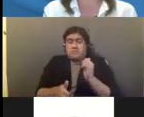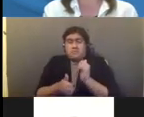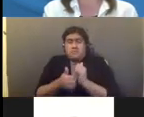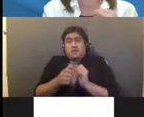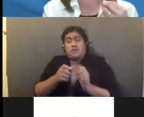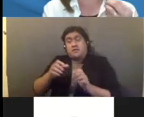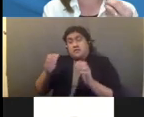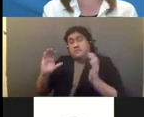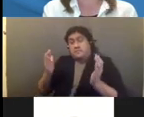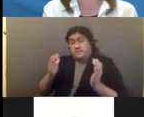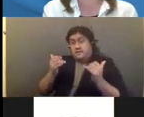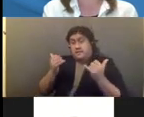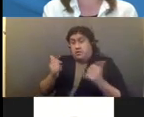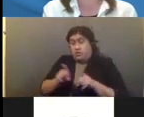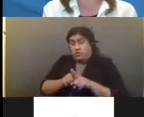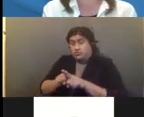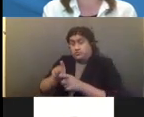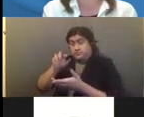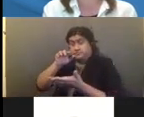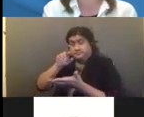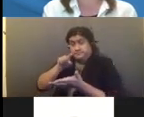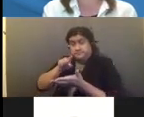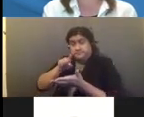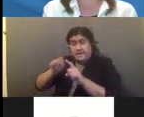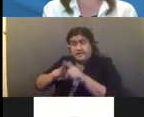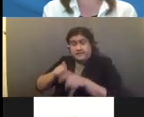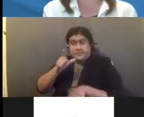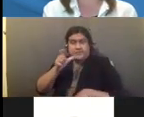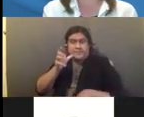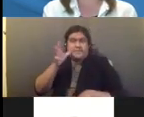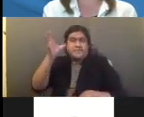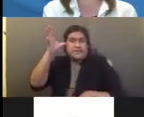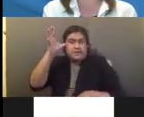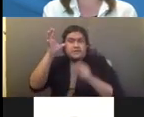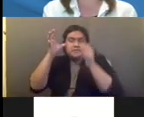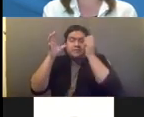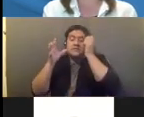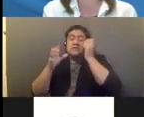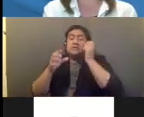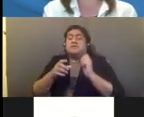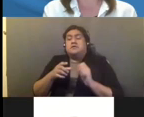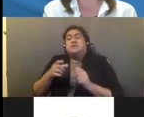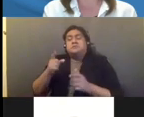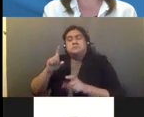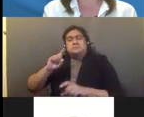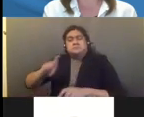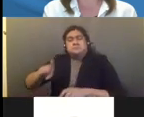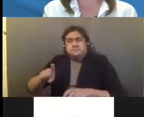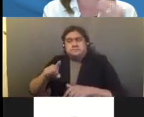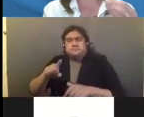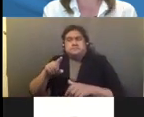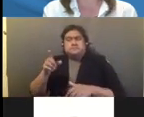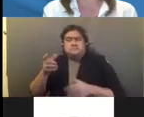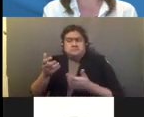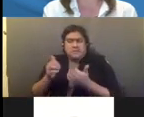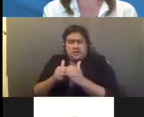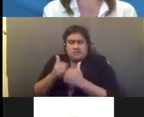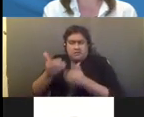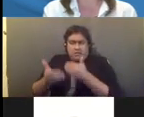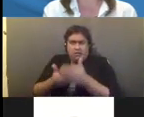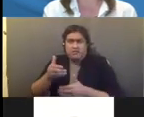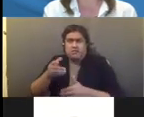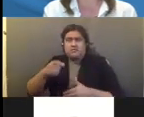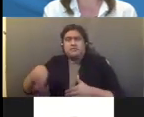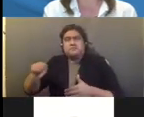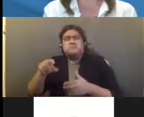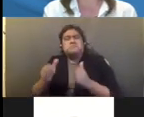were when the adolescent first verbalized their trans or gender expansive identity, so the sort of coming out to the